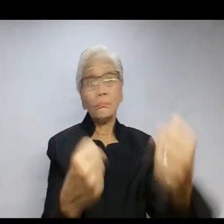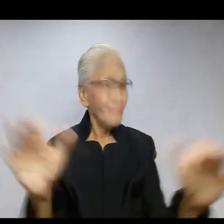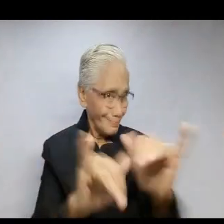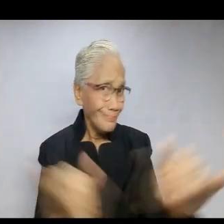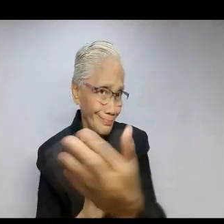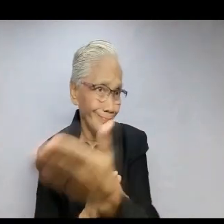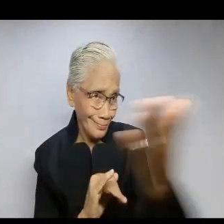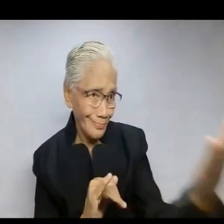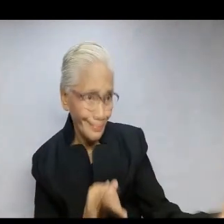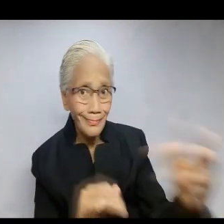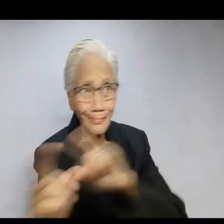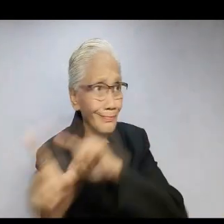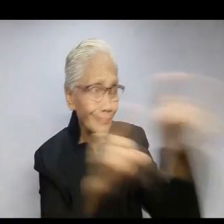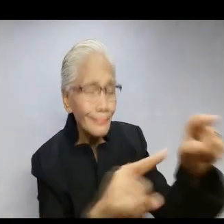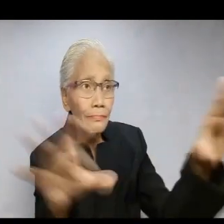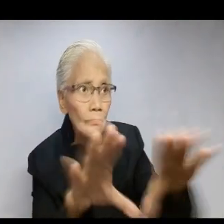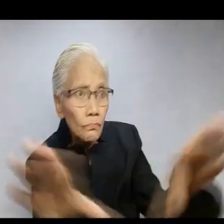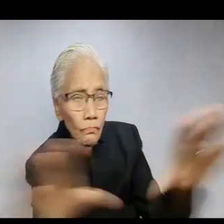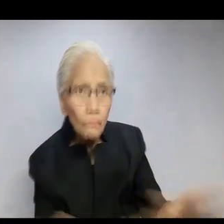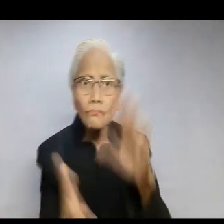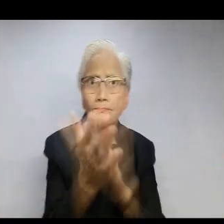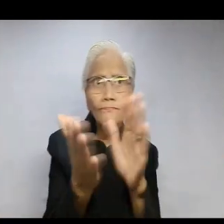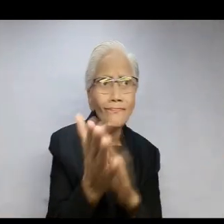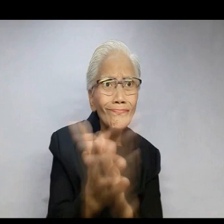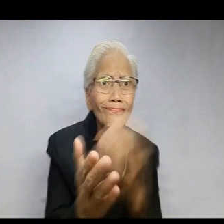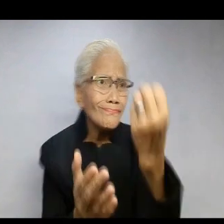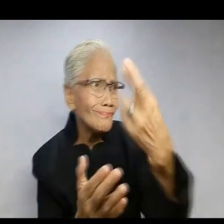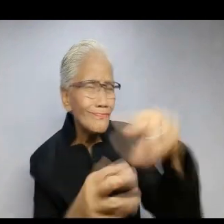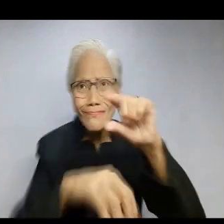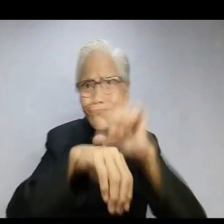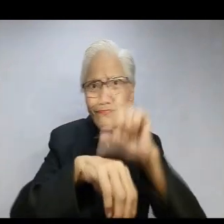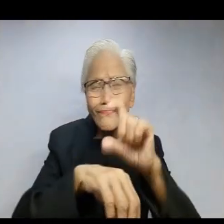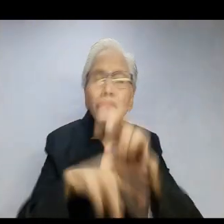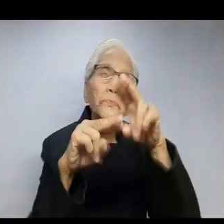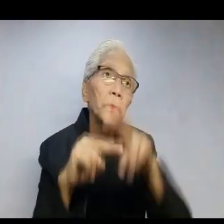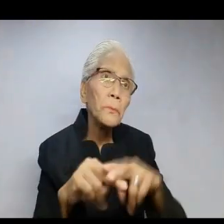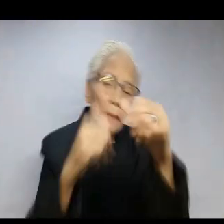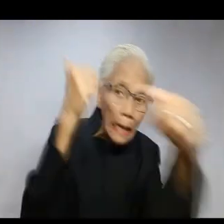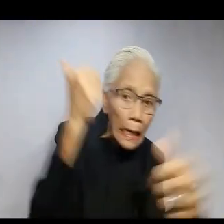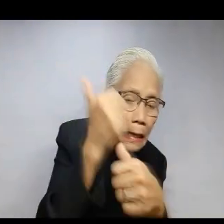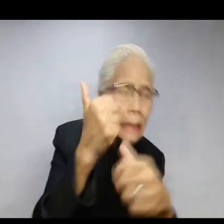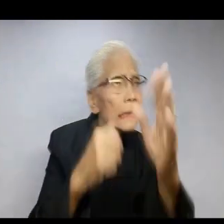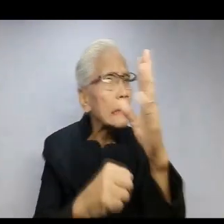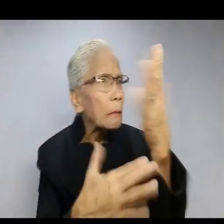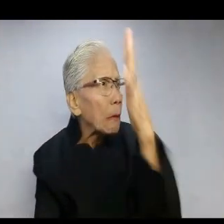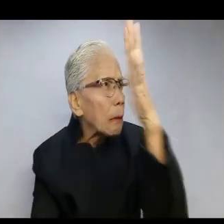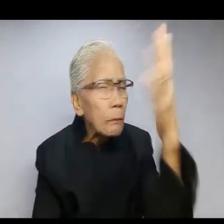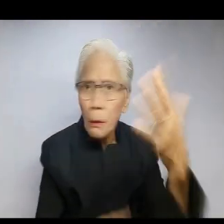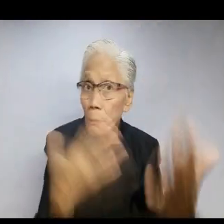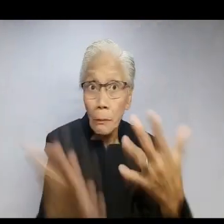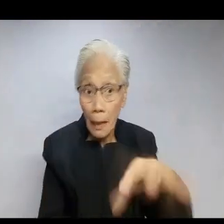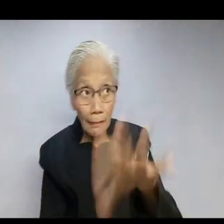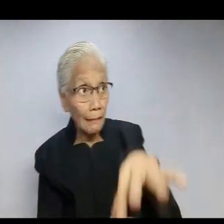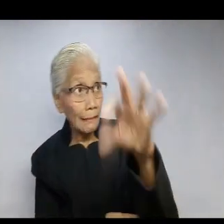driving. You can do yours while taking a ride to work, to school, or just sitting in a chapel corner under a